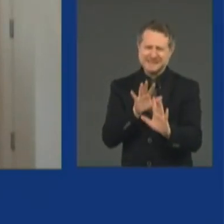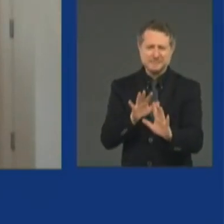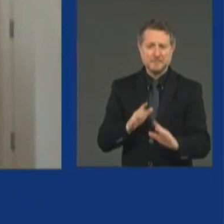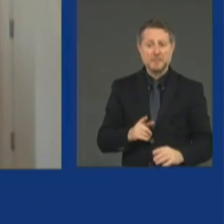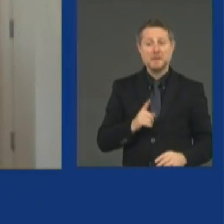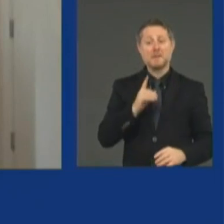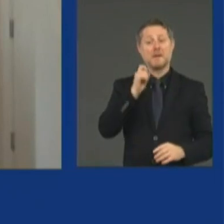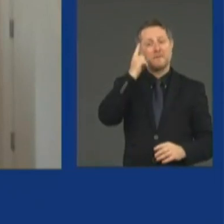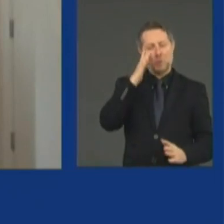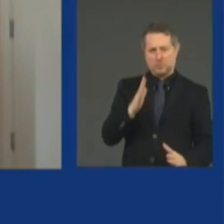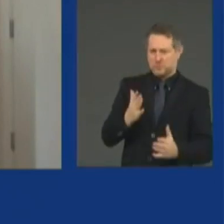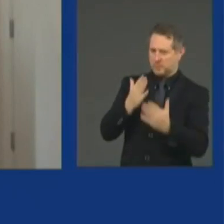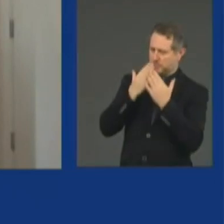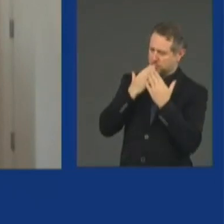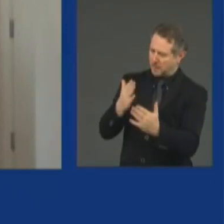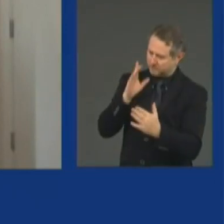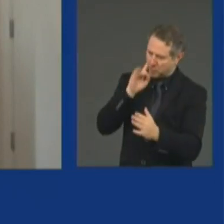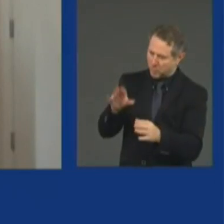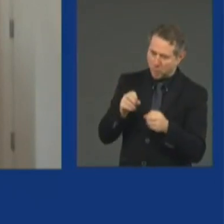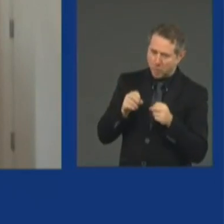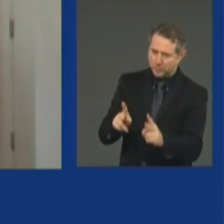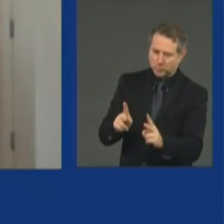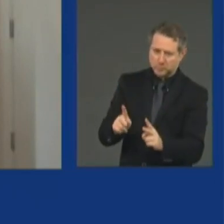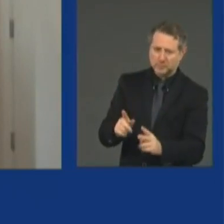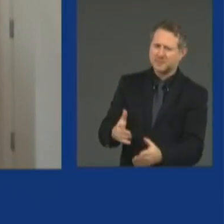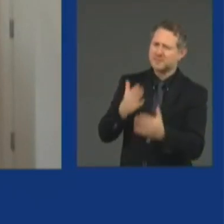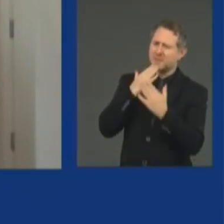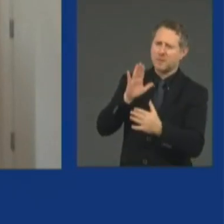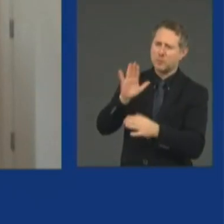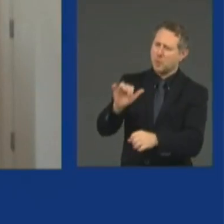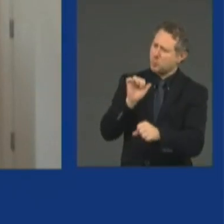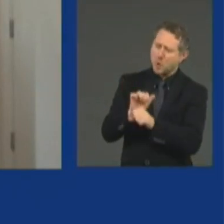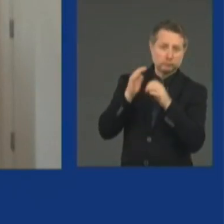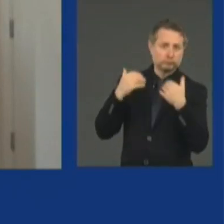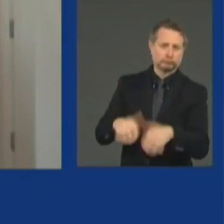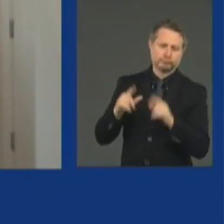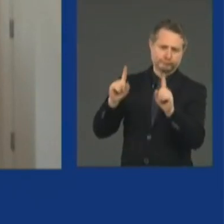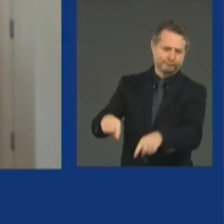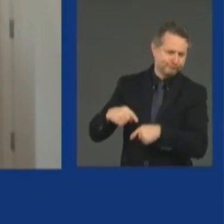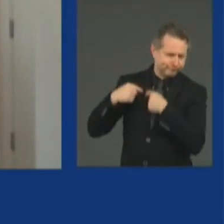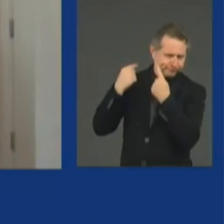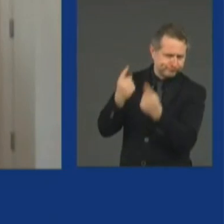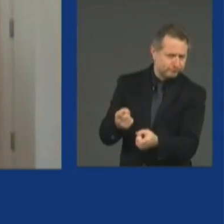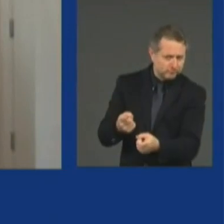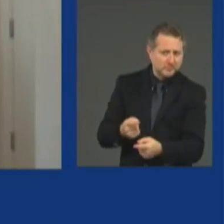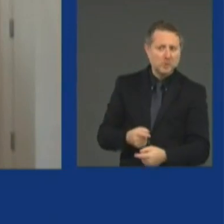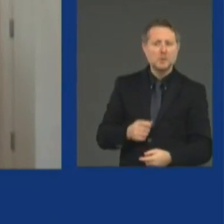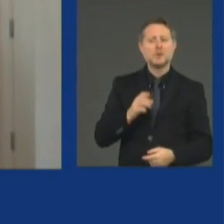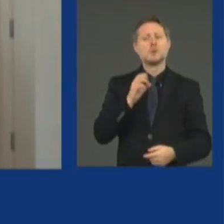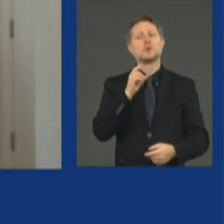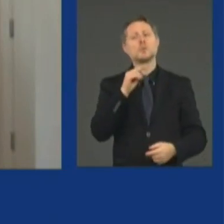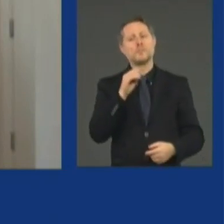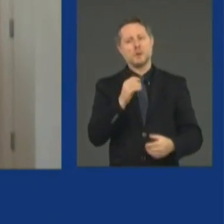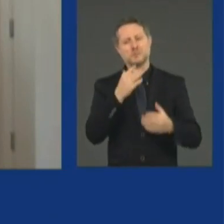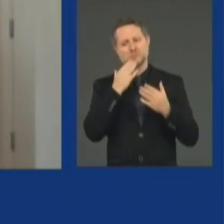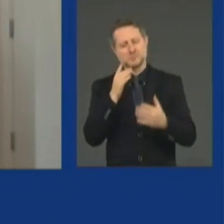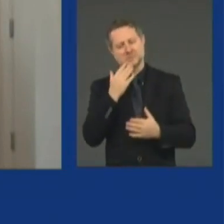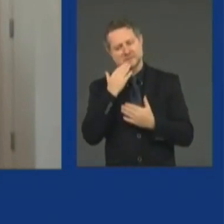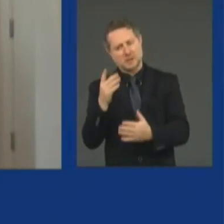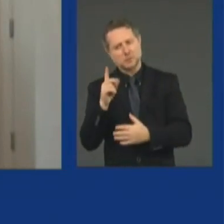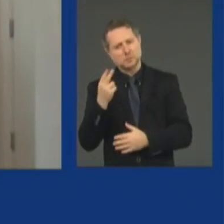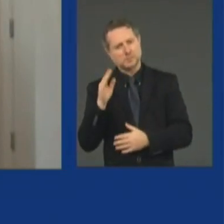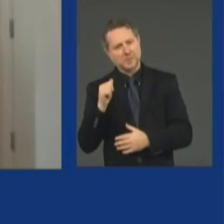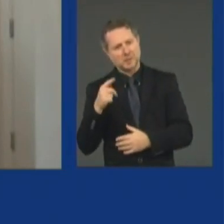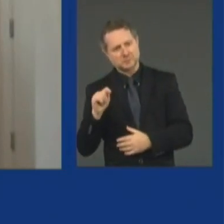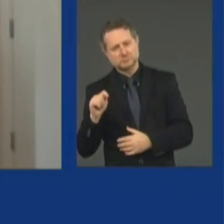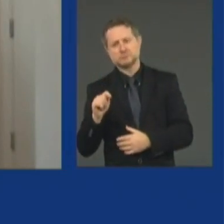opportunity, and truly thank you for the work you've been doing and you are doing. Thank you. Thank you very much, Dr. Rod. Thank you for being with us. Thank